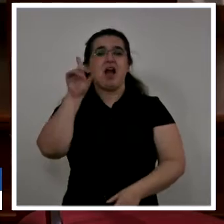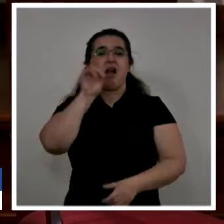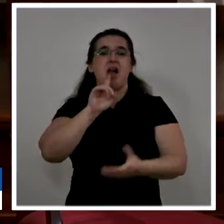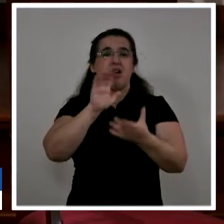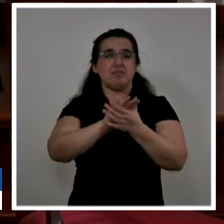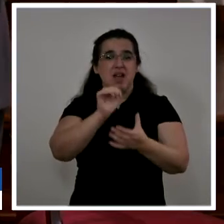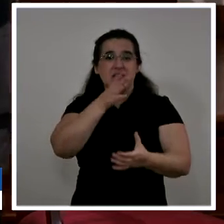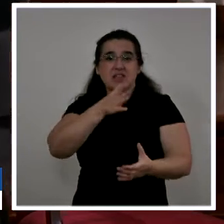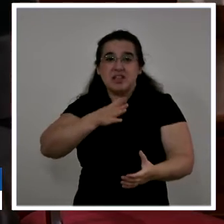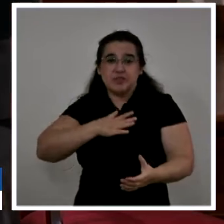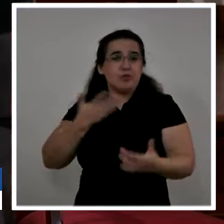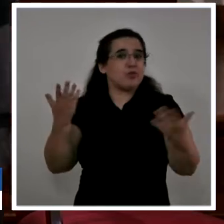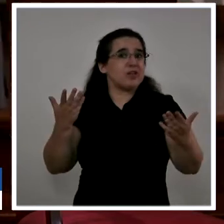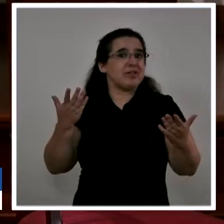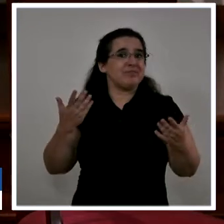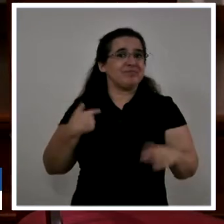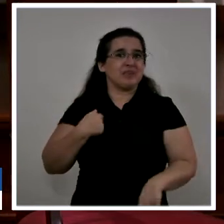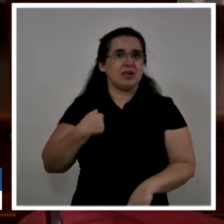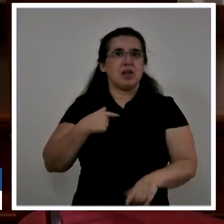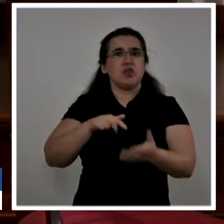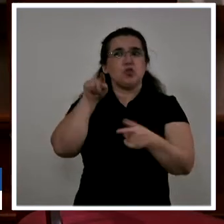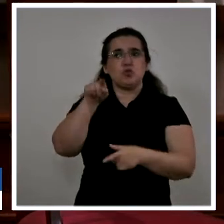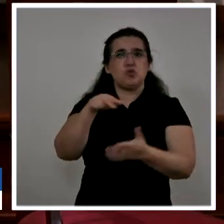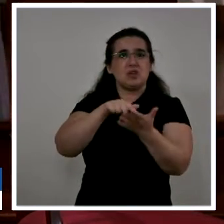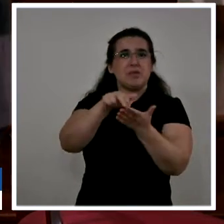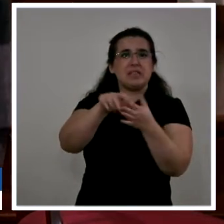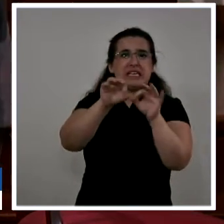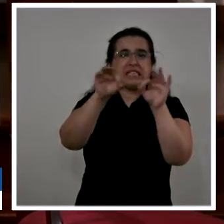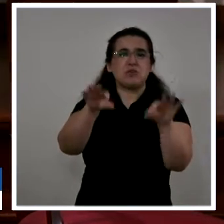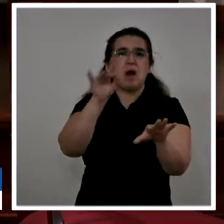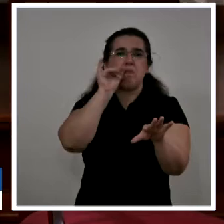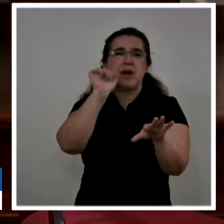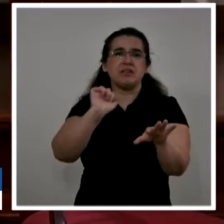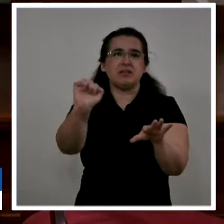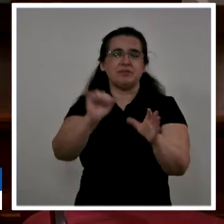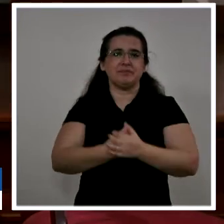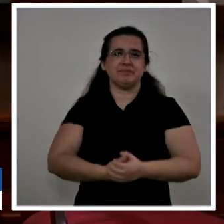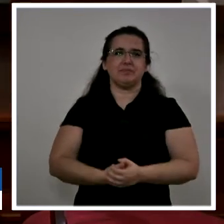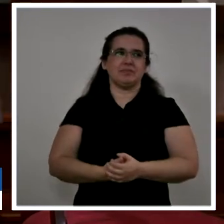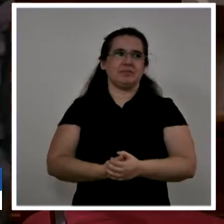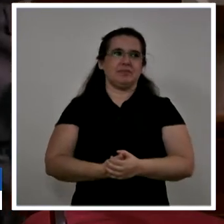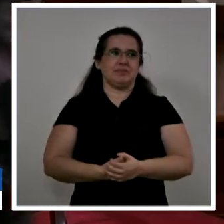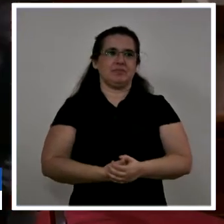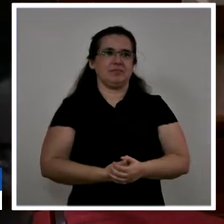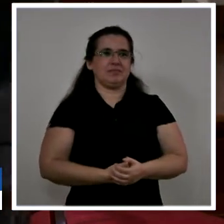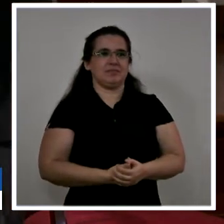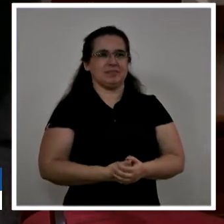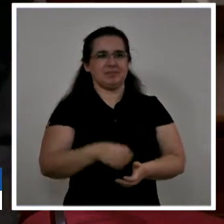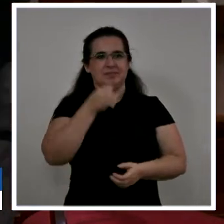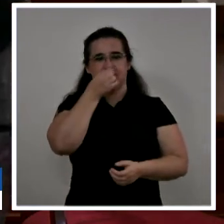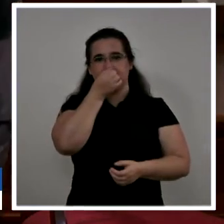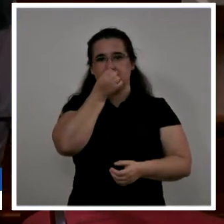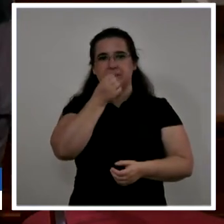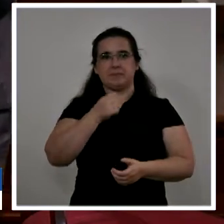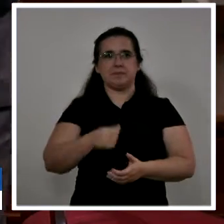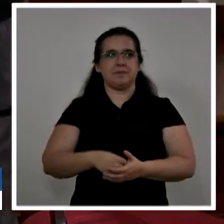diz? You walk just like your dad. Tu caminhas exatamente como o teu pai. My